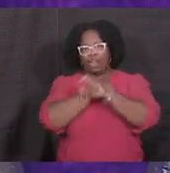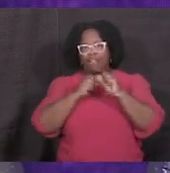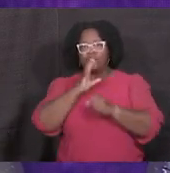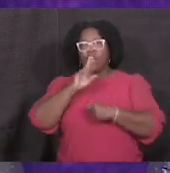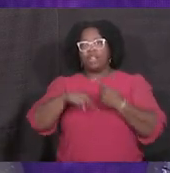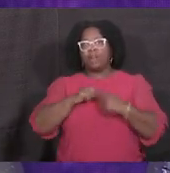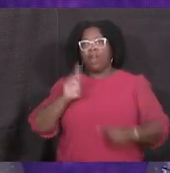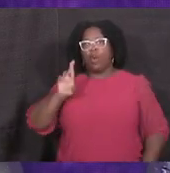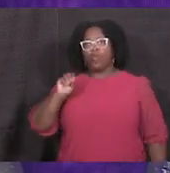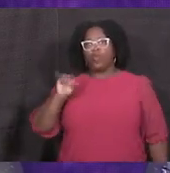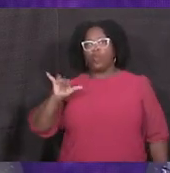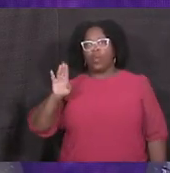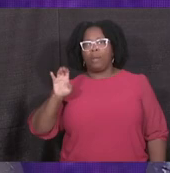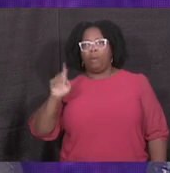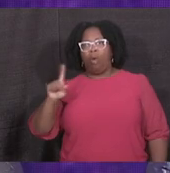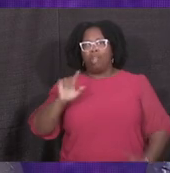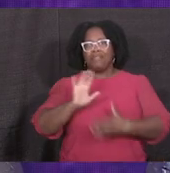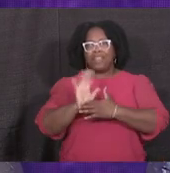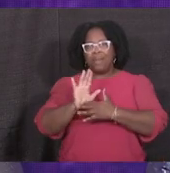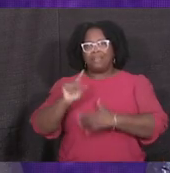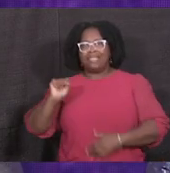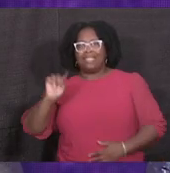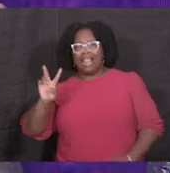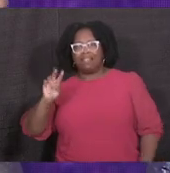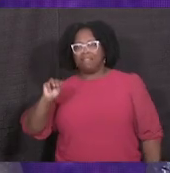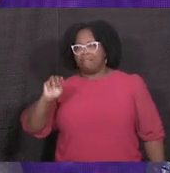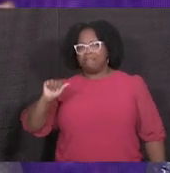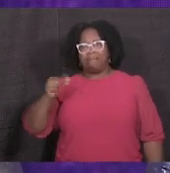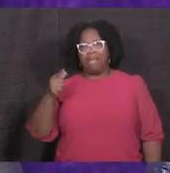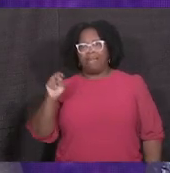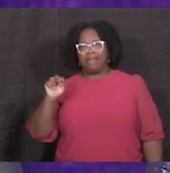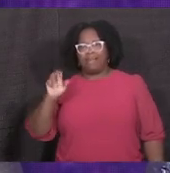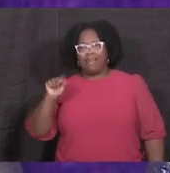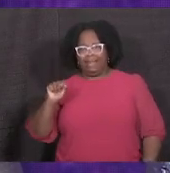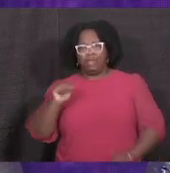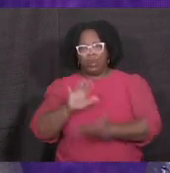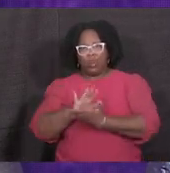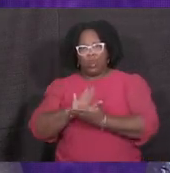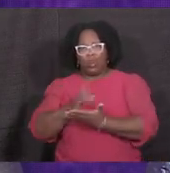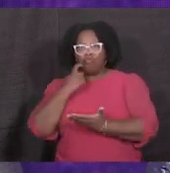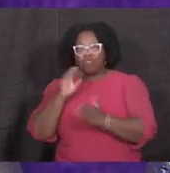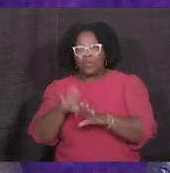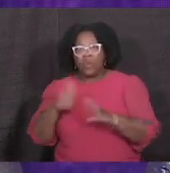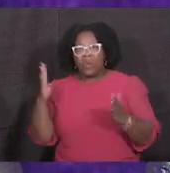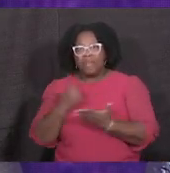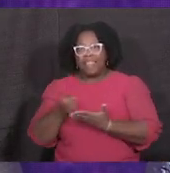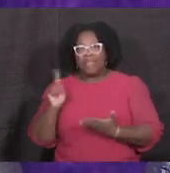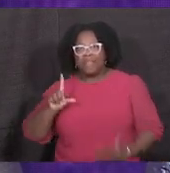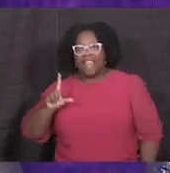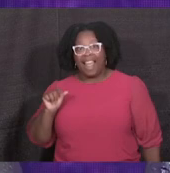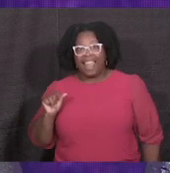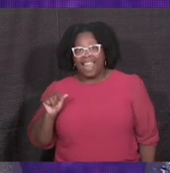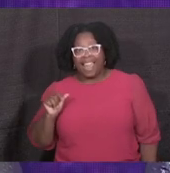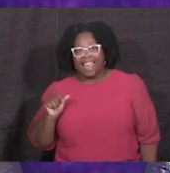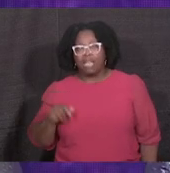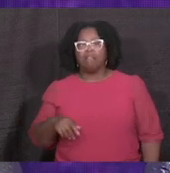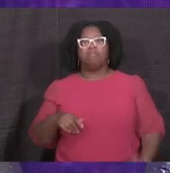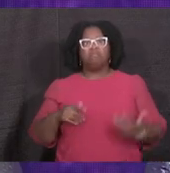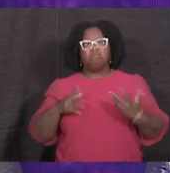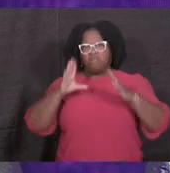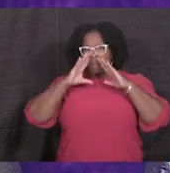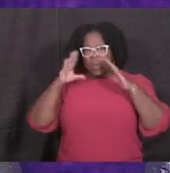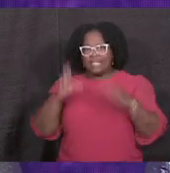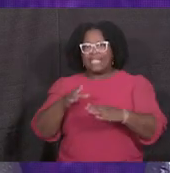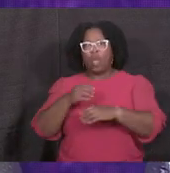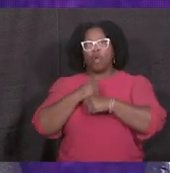Film and Television Magnet that just opened in L.A., I think last week, which is so exciting. So, you know, we're focusing on a lot